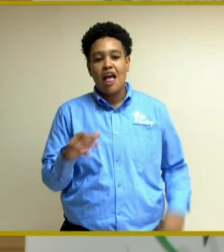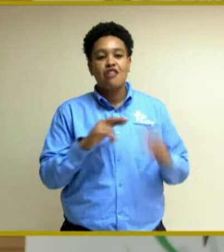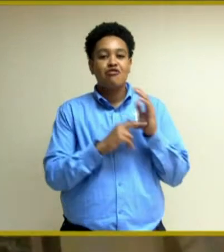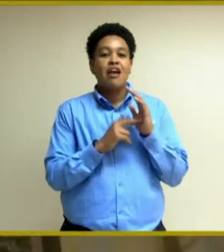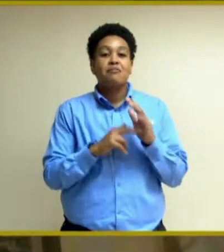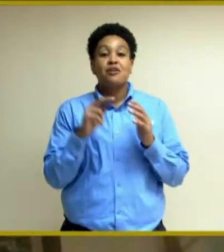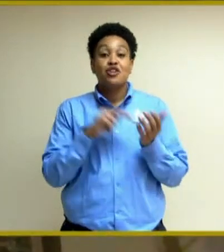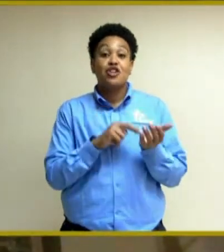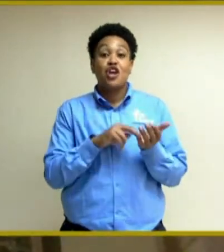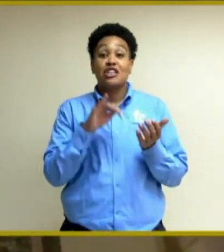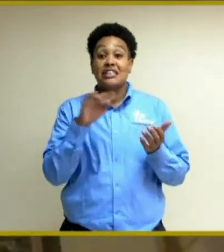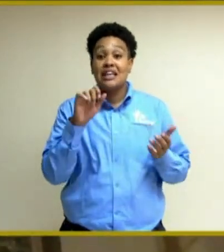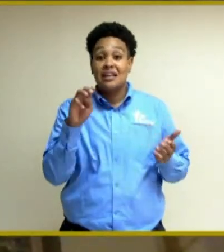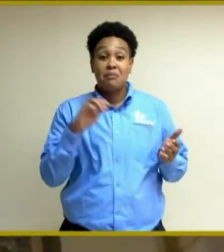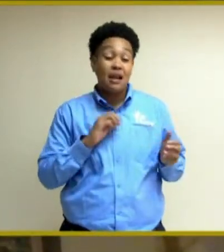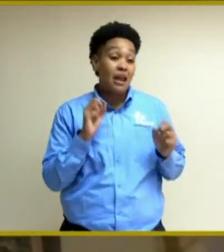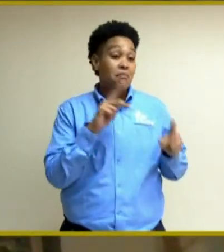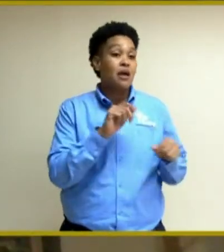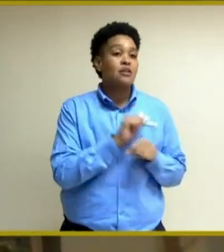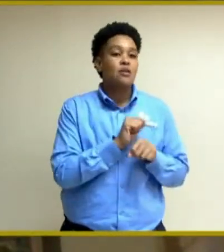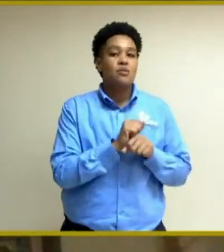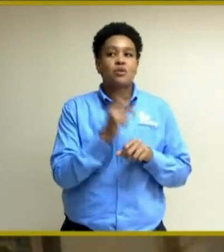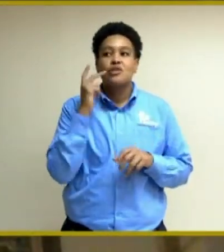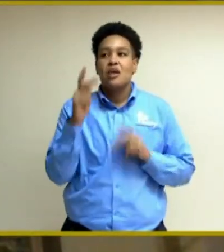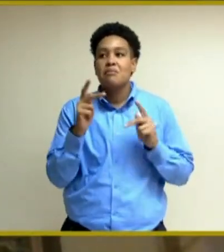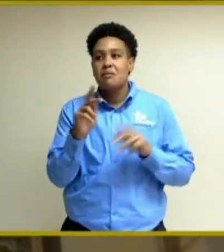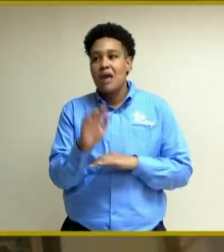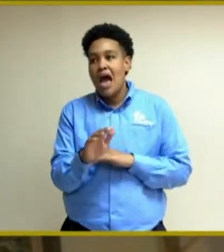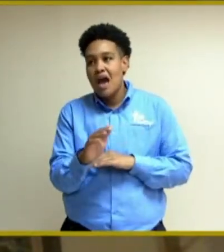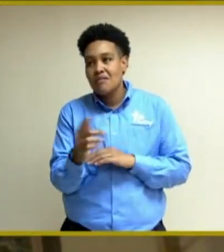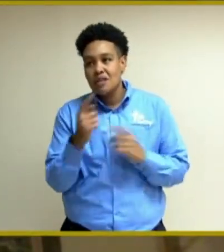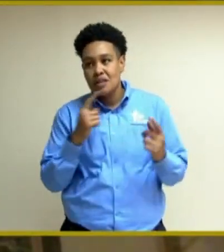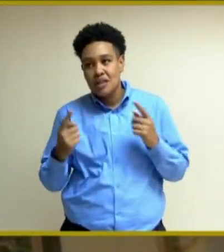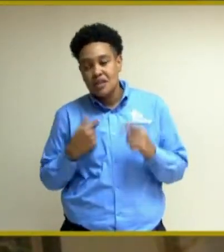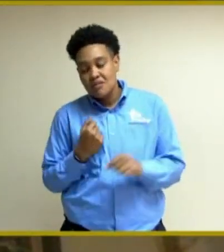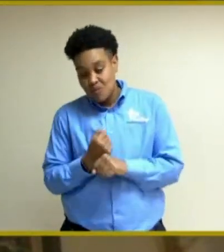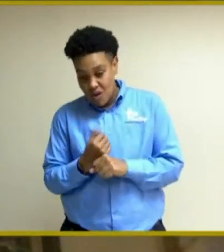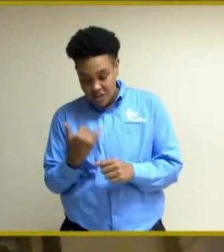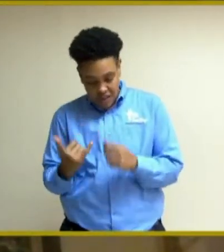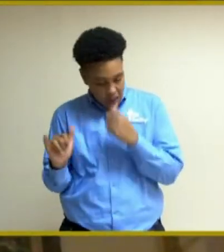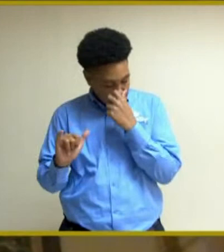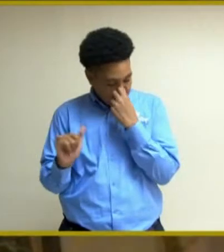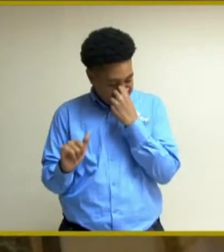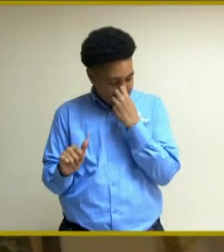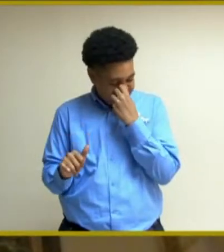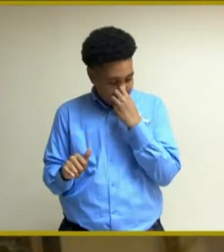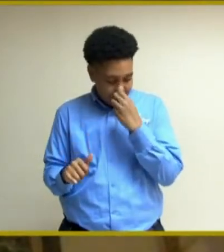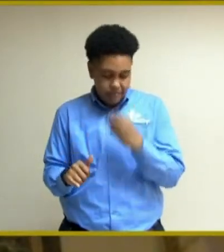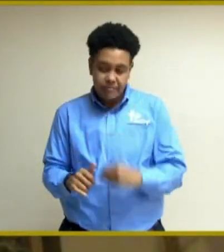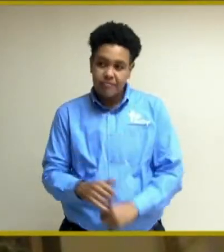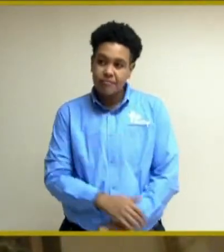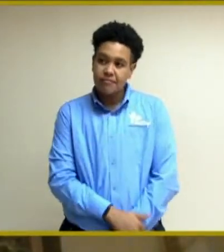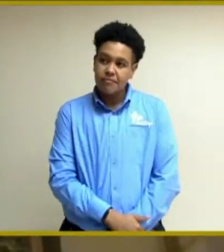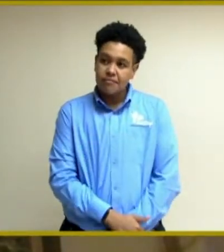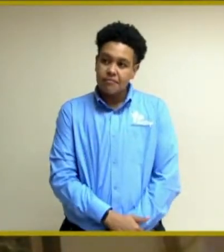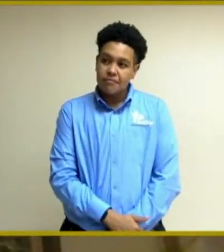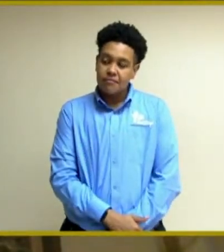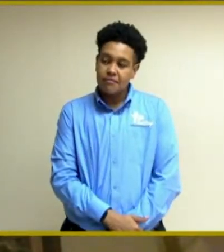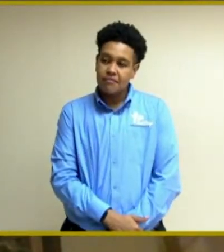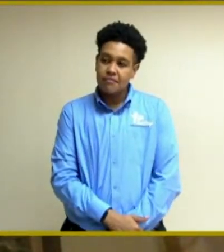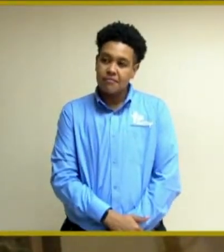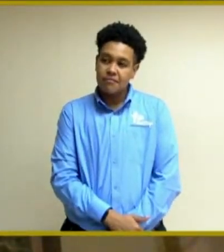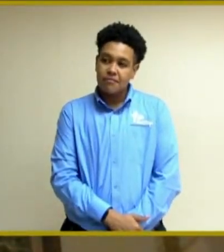Yetman, I also went back to work, so patients in the afternoon was at work today as well. And very